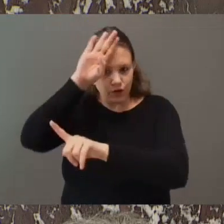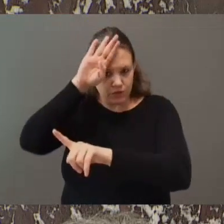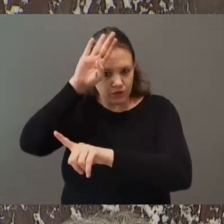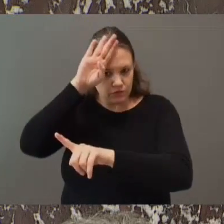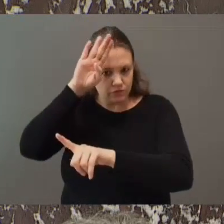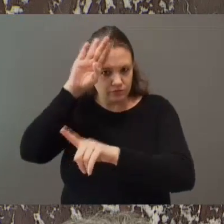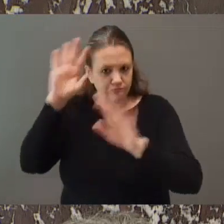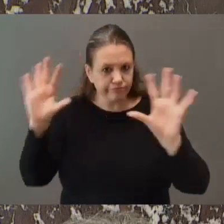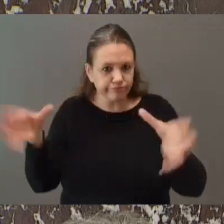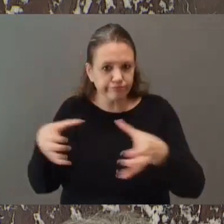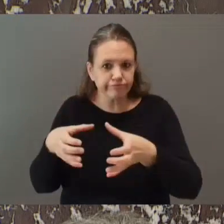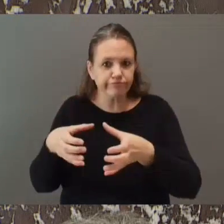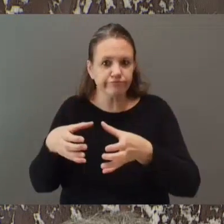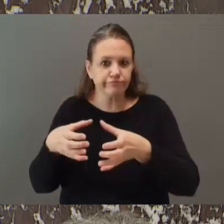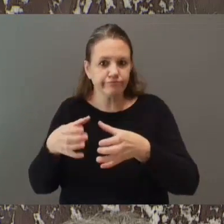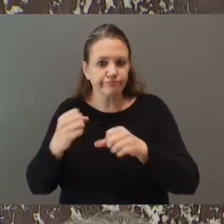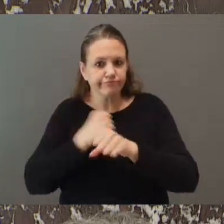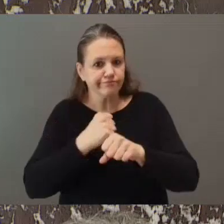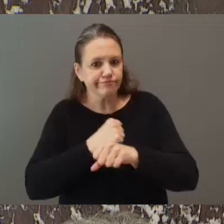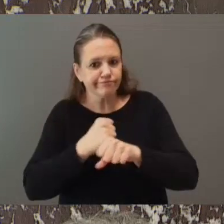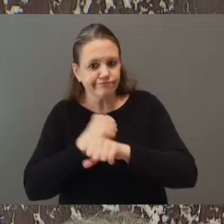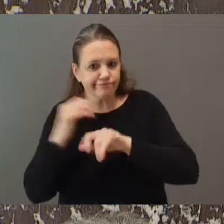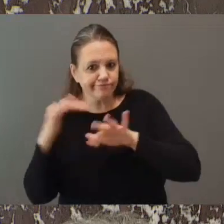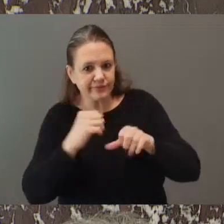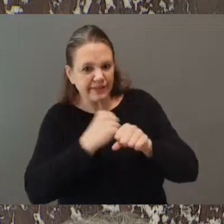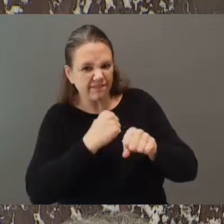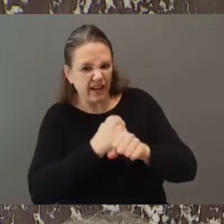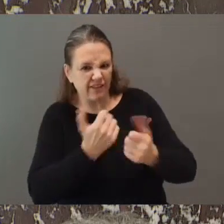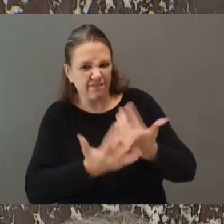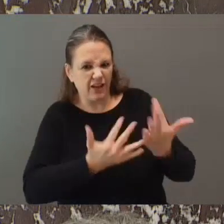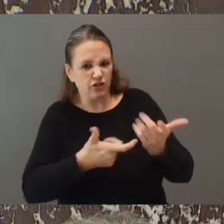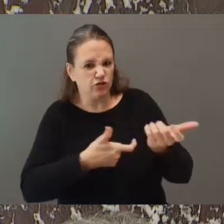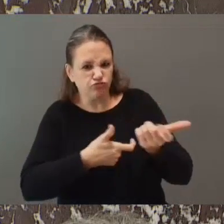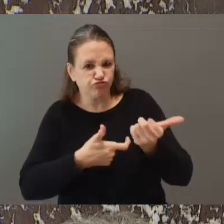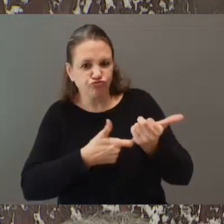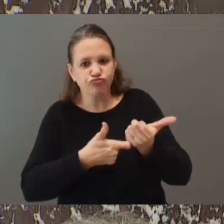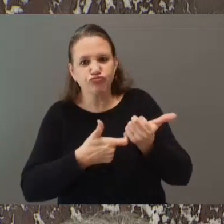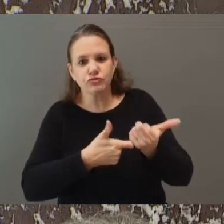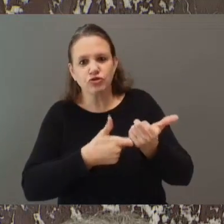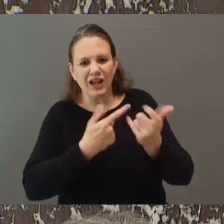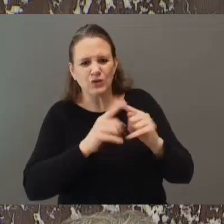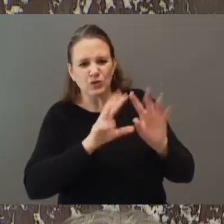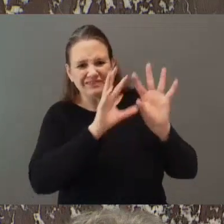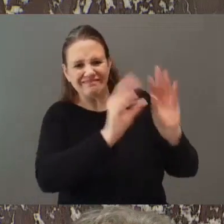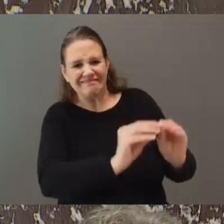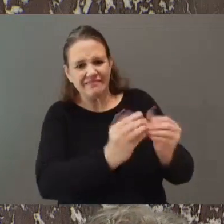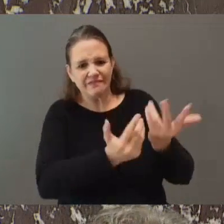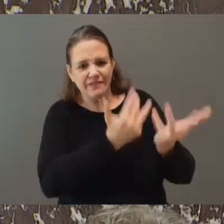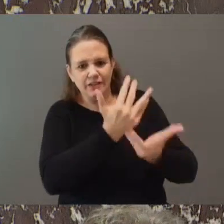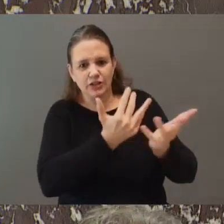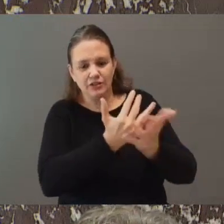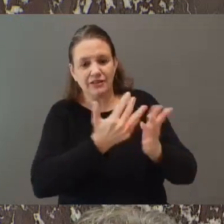We're actually quite fortunate that we had so many resources up there in Fort Nelson in the north so early on